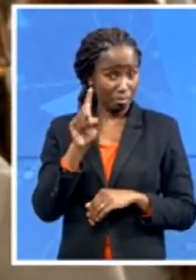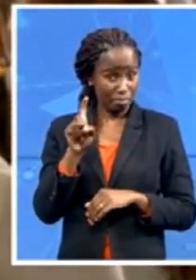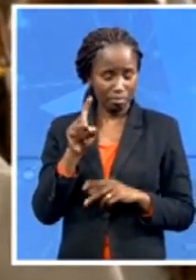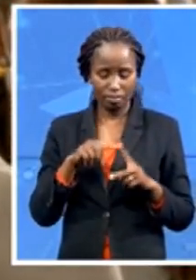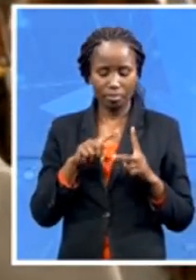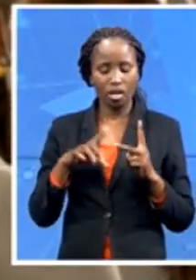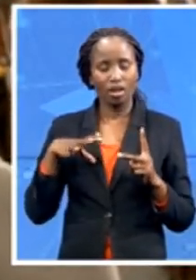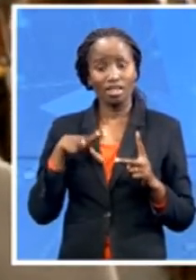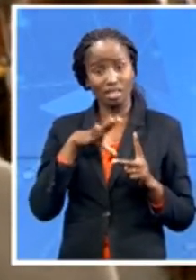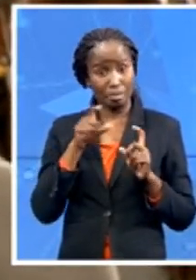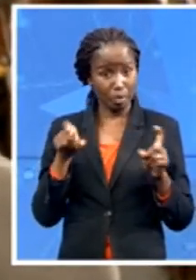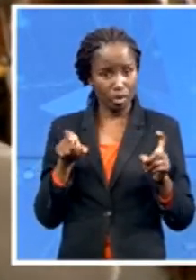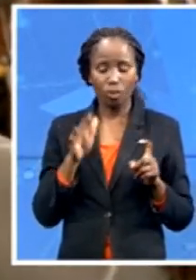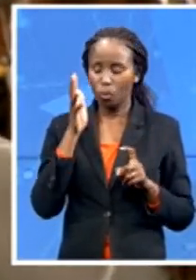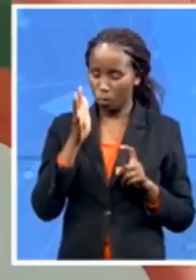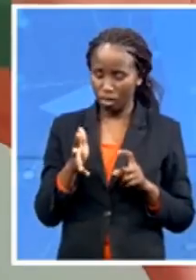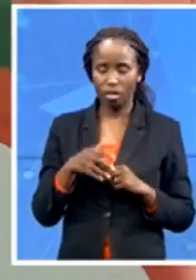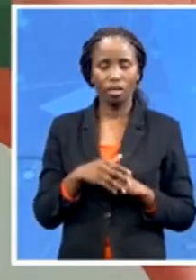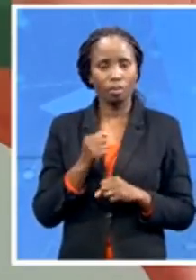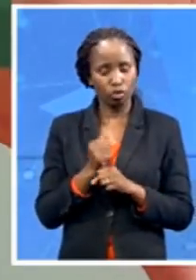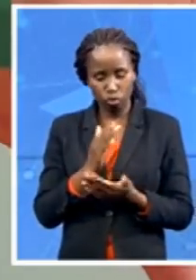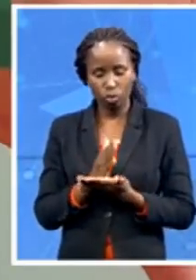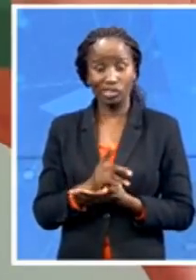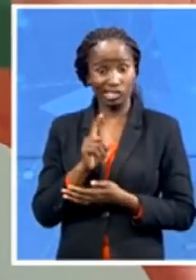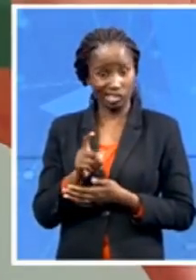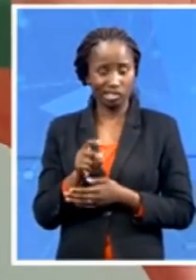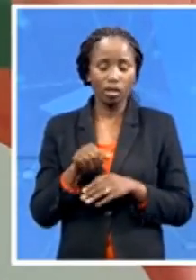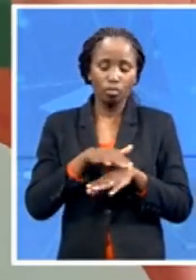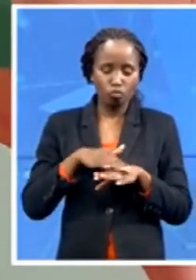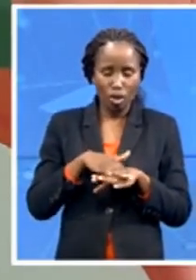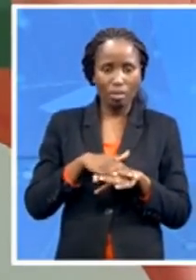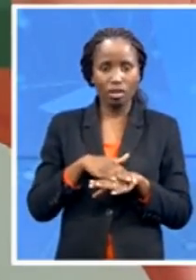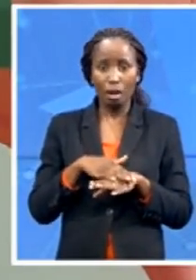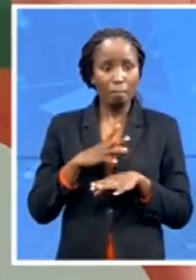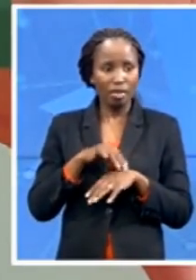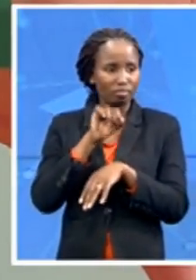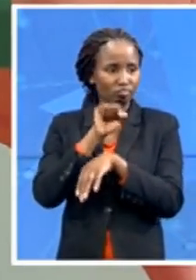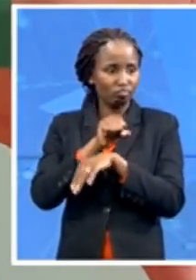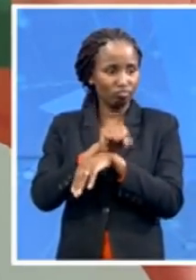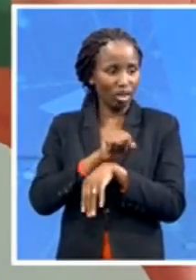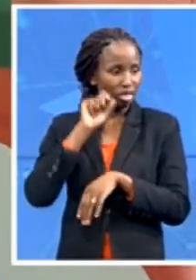its primary step, not ignore its citizens, especially